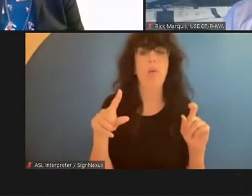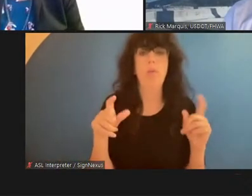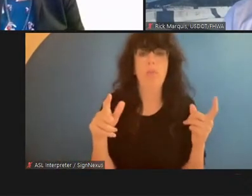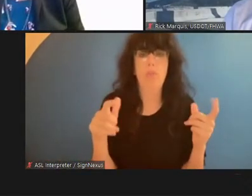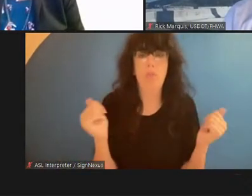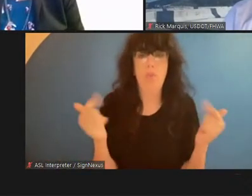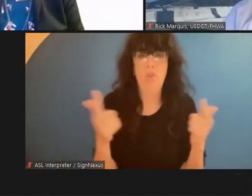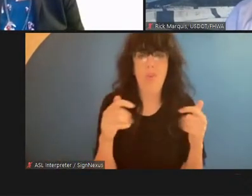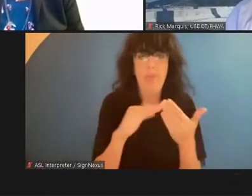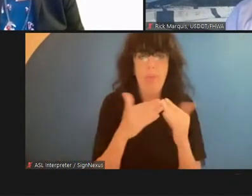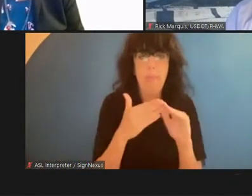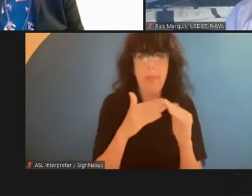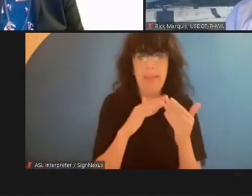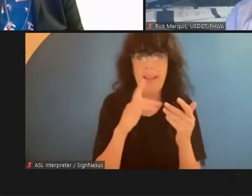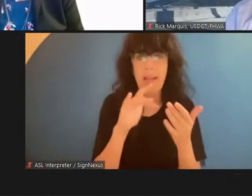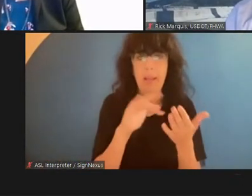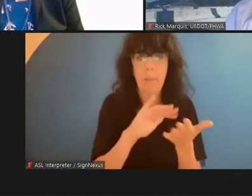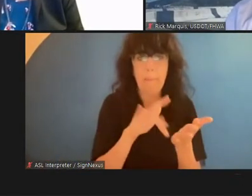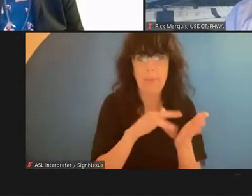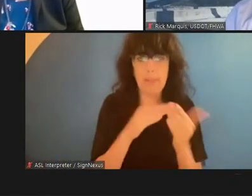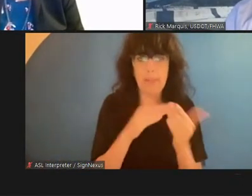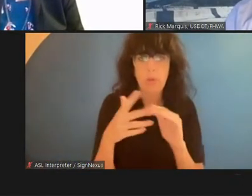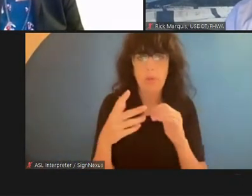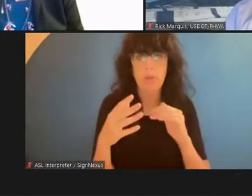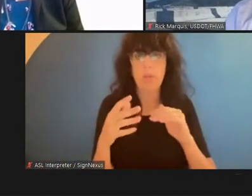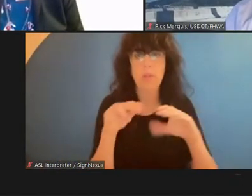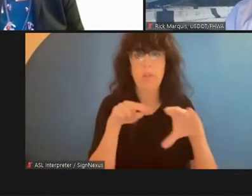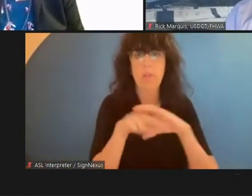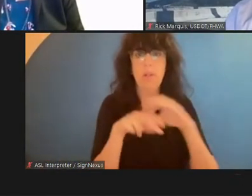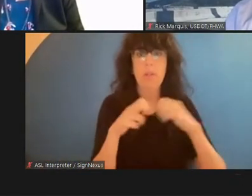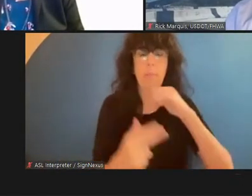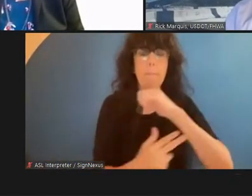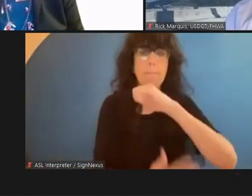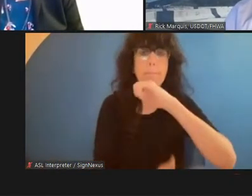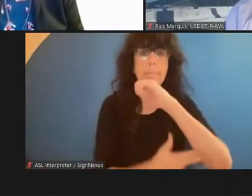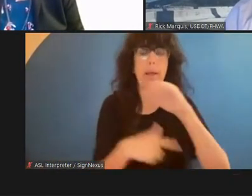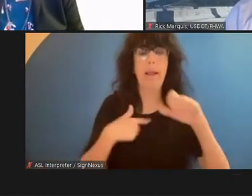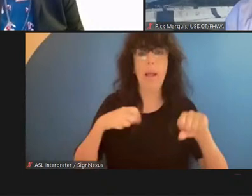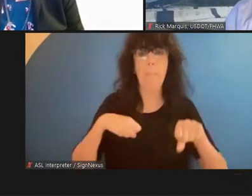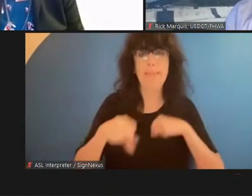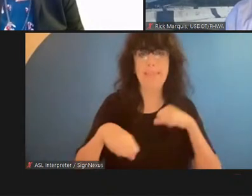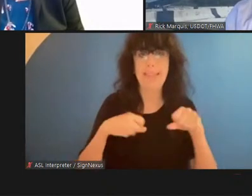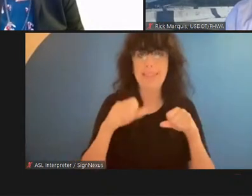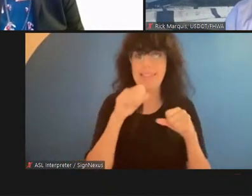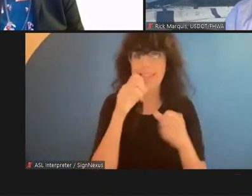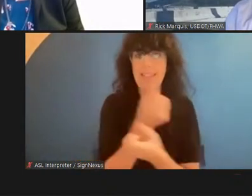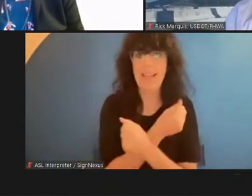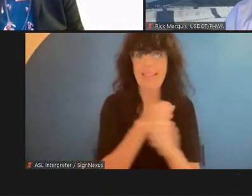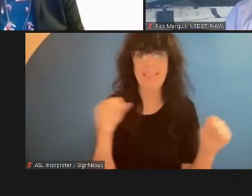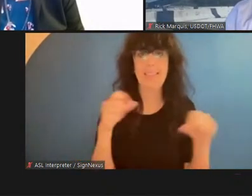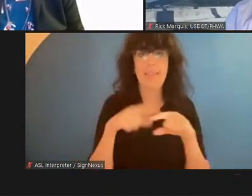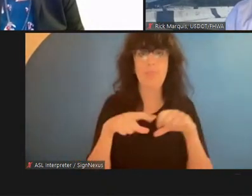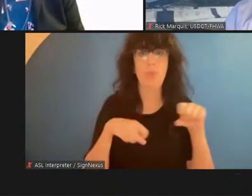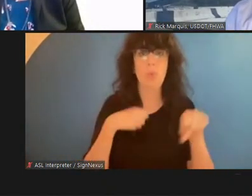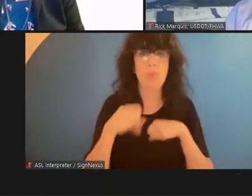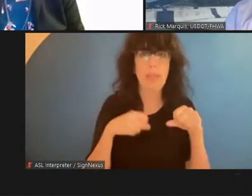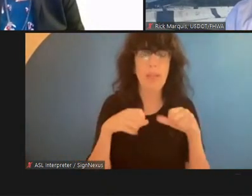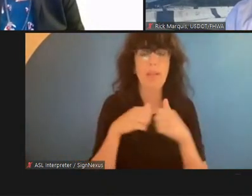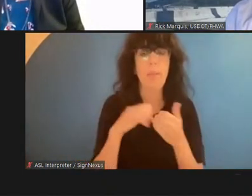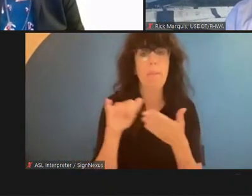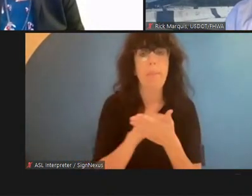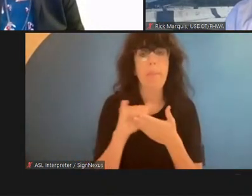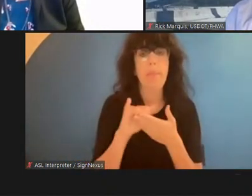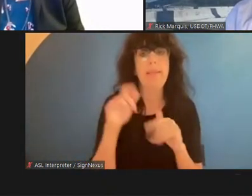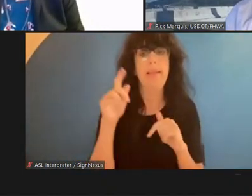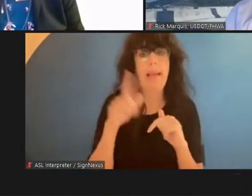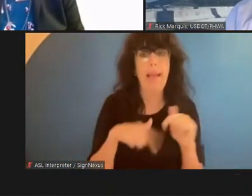the midtown tunnels and the bridges i'm a cyclist and it's not safe to cycle in manhattan plus i can't take a bike